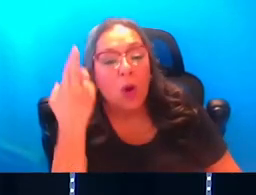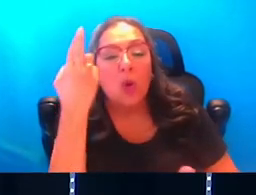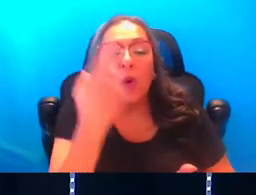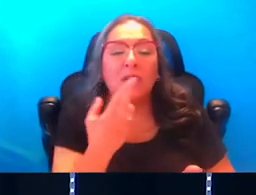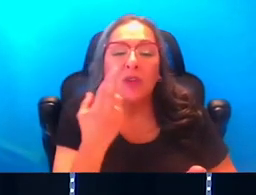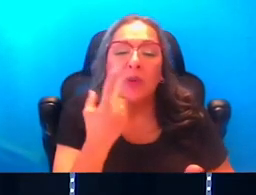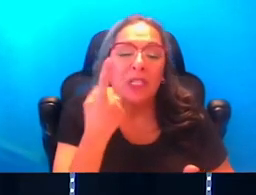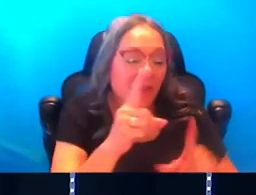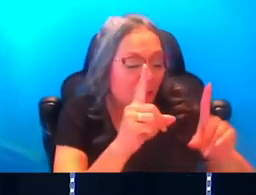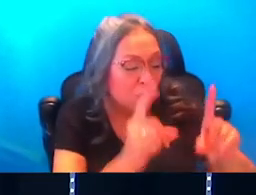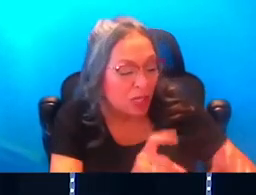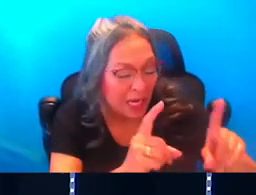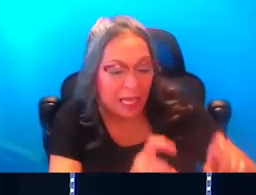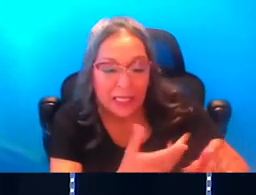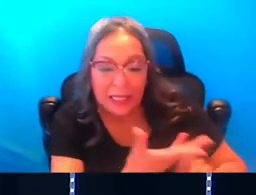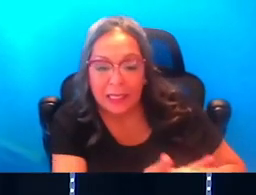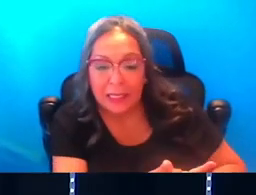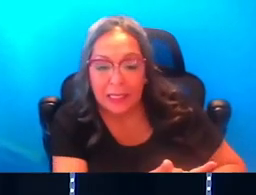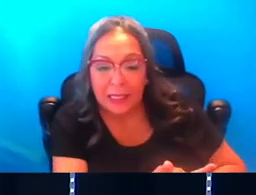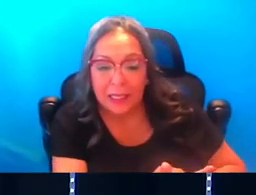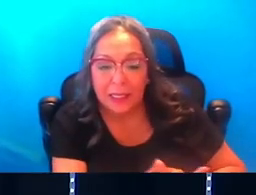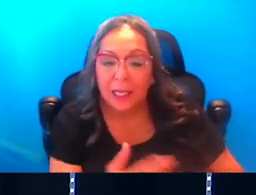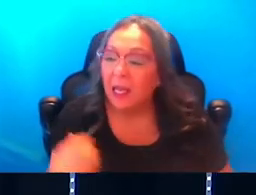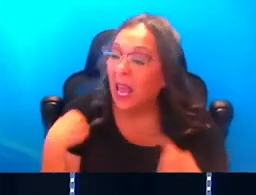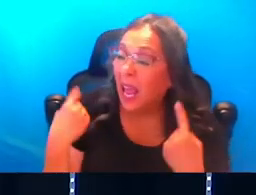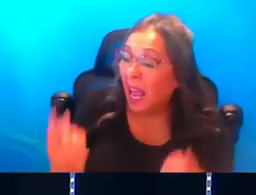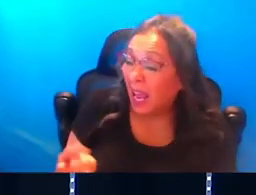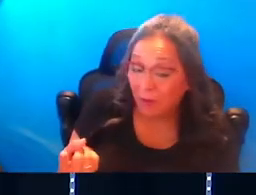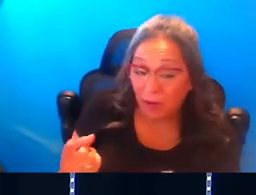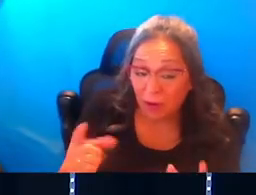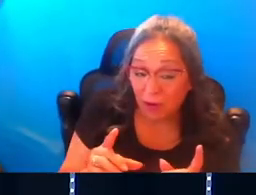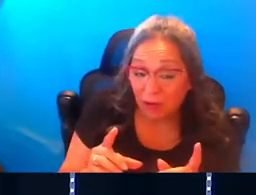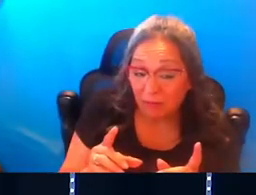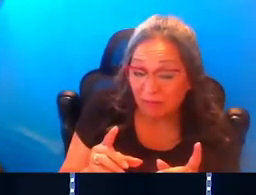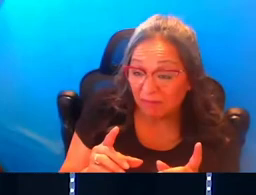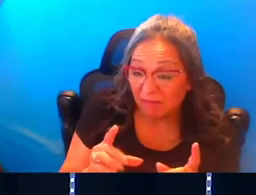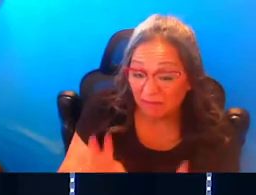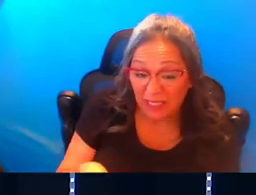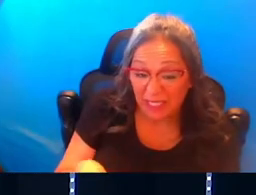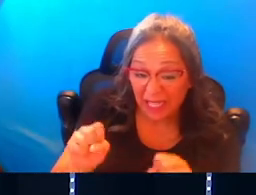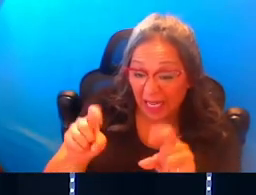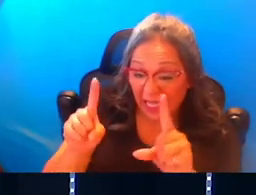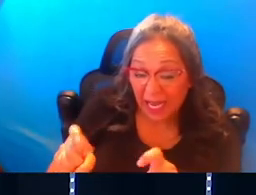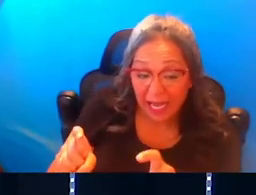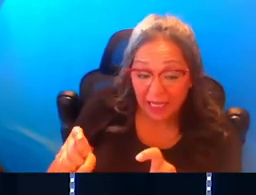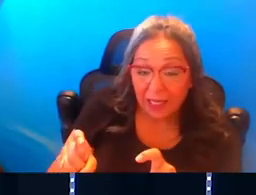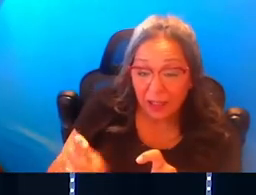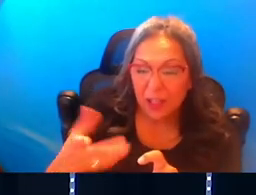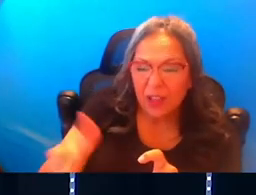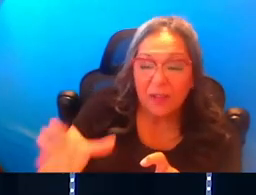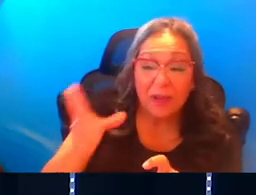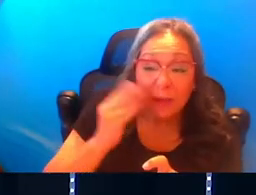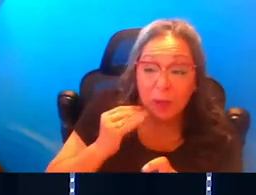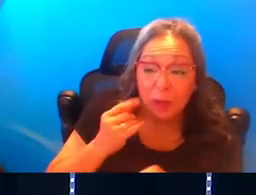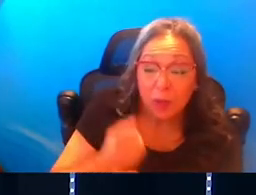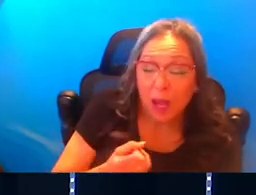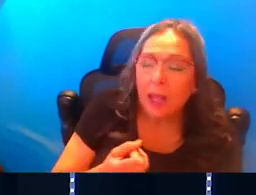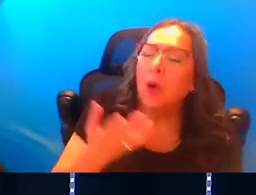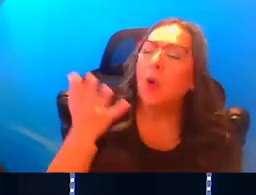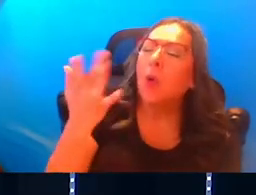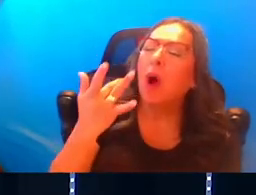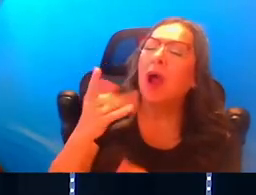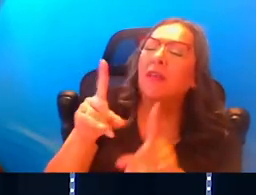before second service? Anybody here ever taken a test? Okay, you're with me. You've taken a test. What's the purpose of the test?